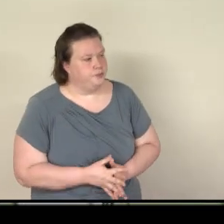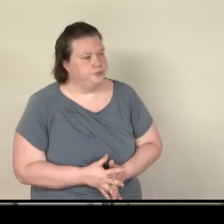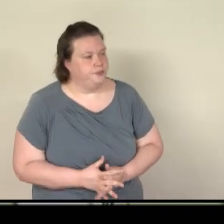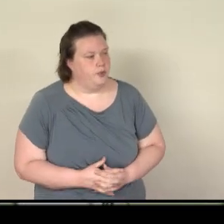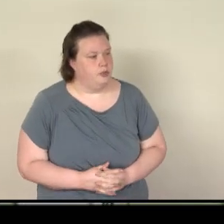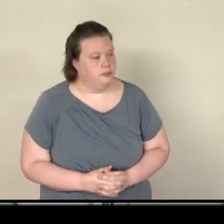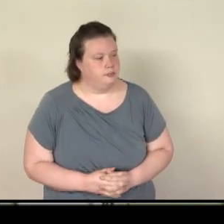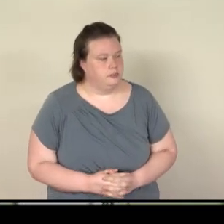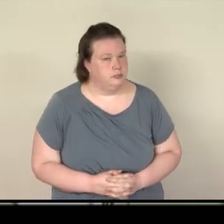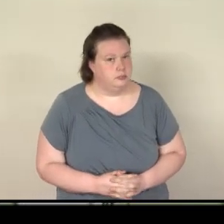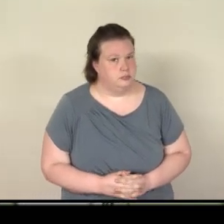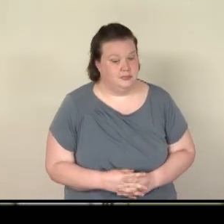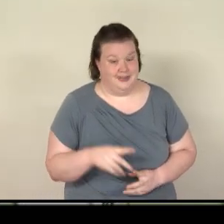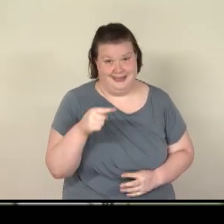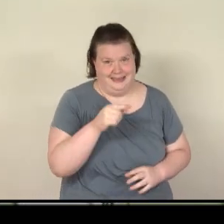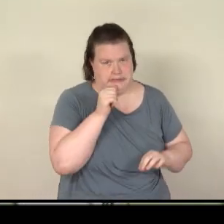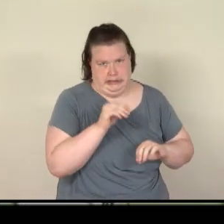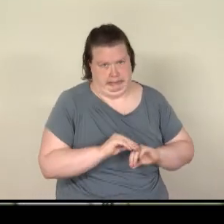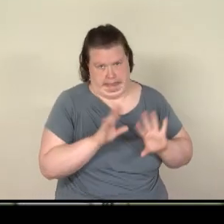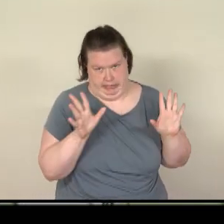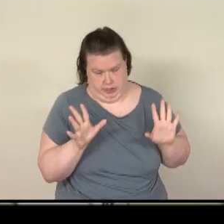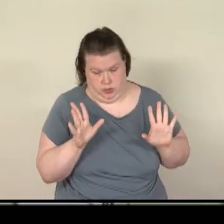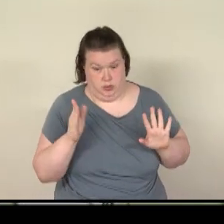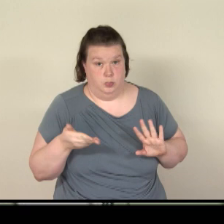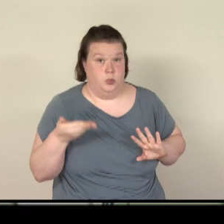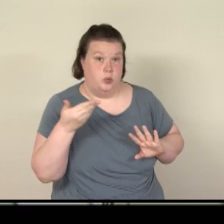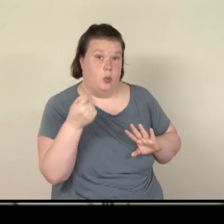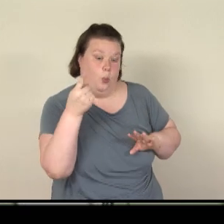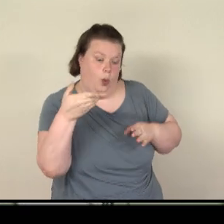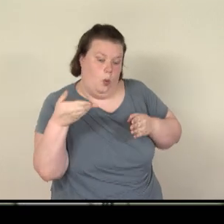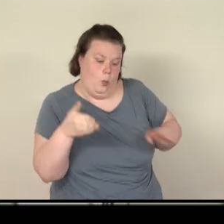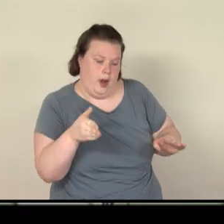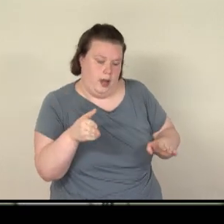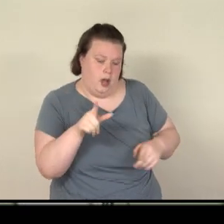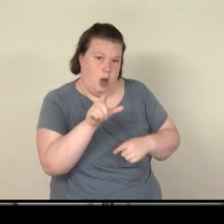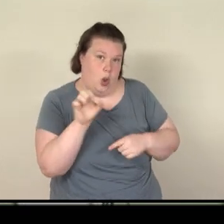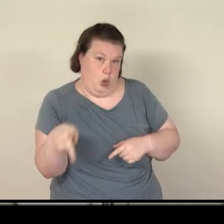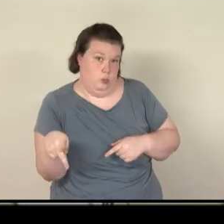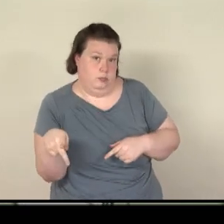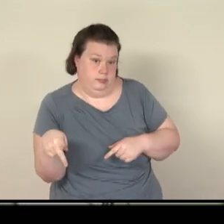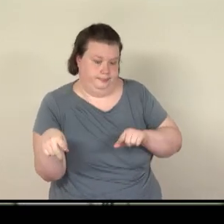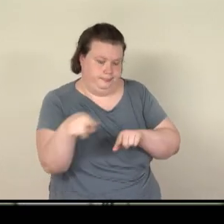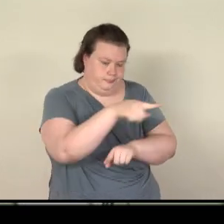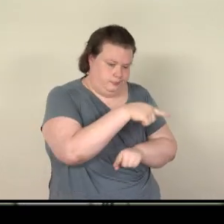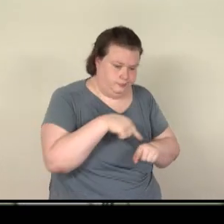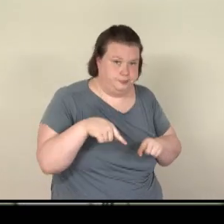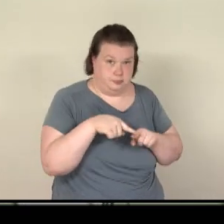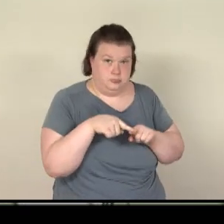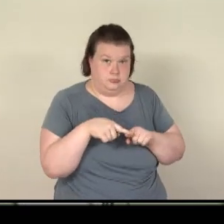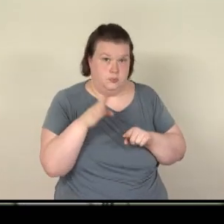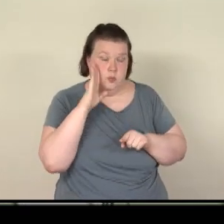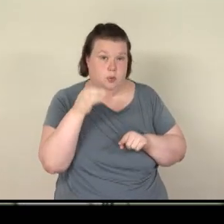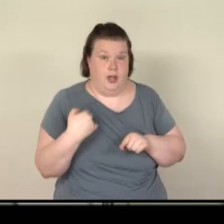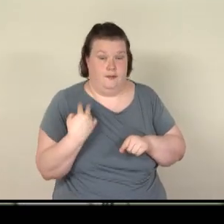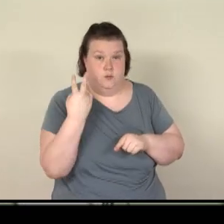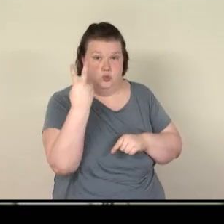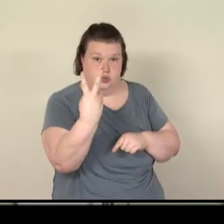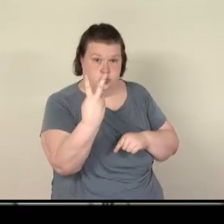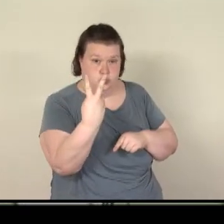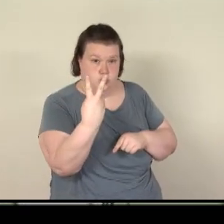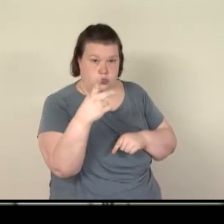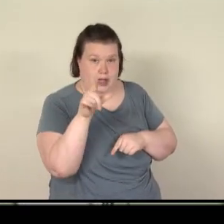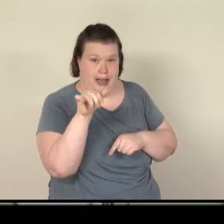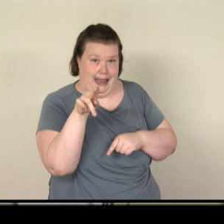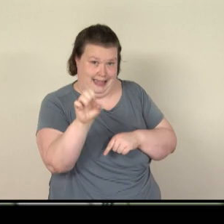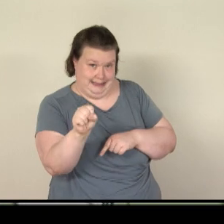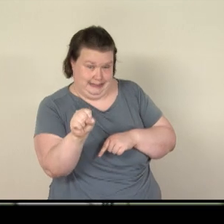it's not as clear in this site plan, but we are proposing a one-way loop, and this will be wide enough to have 2 lanes. So